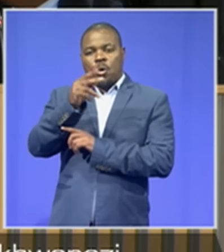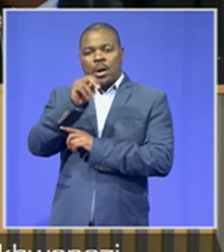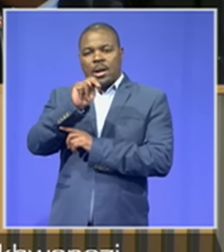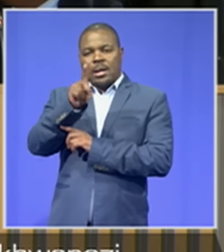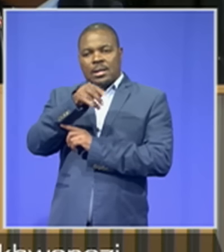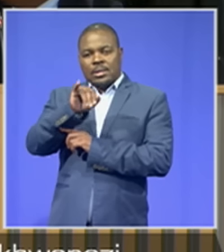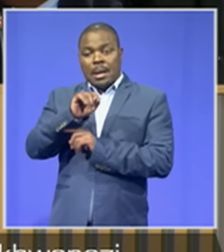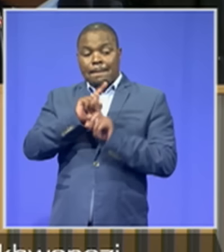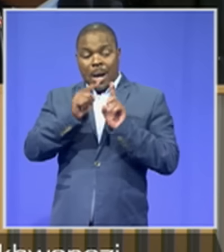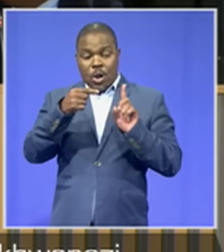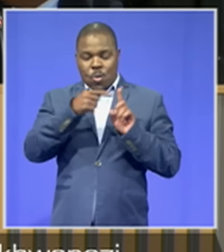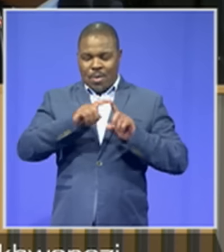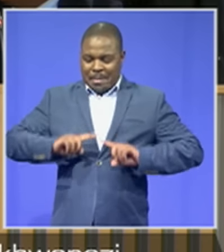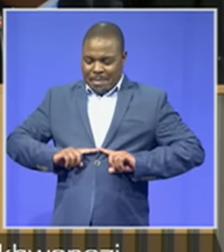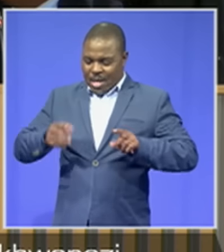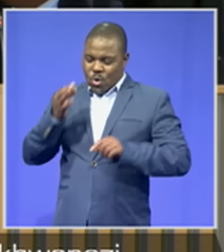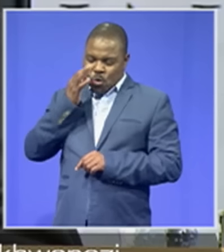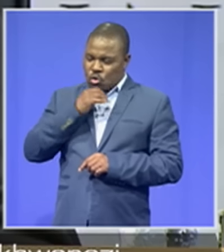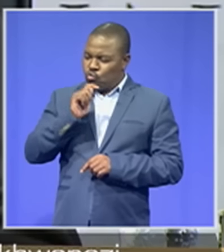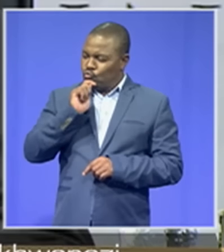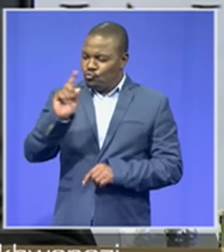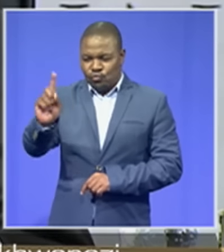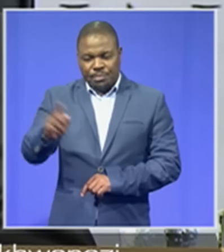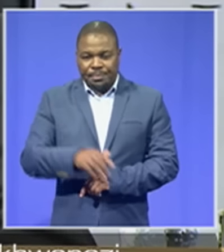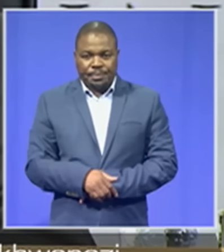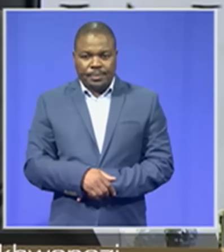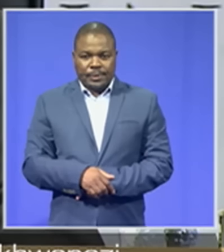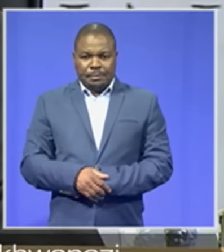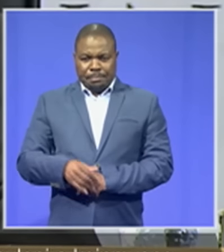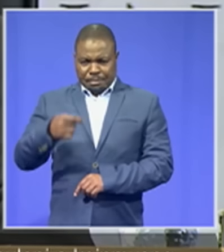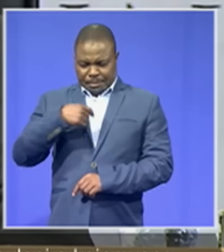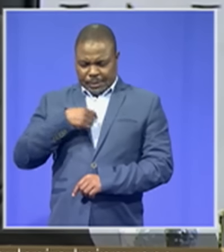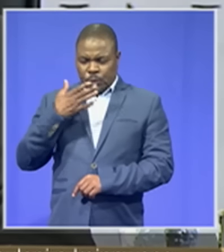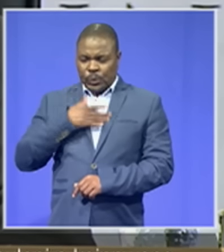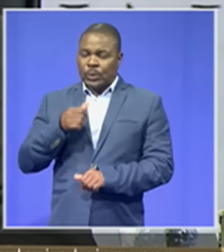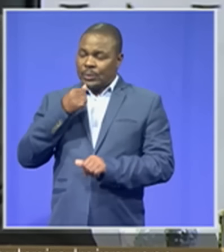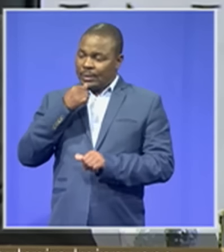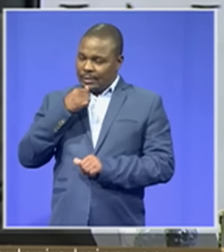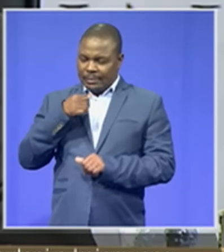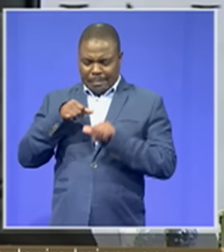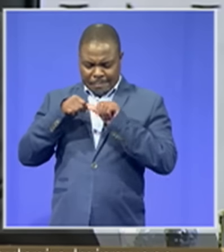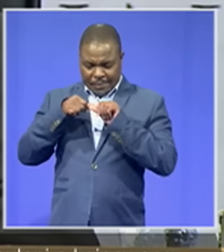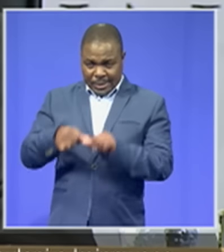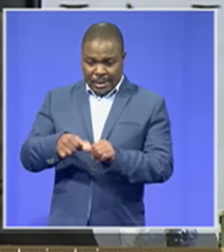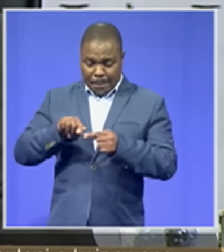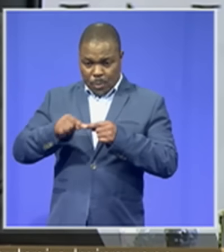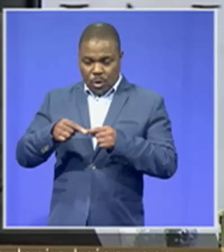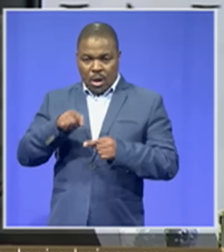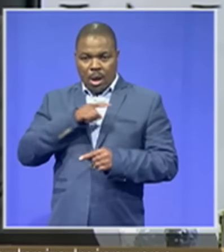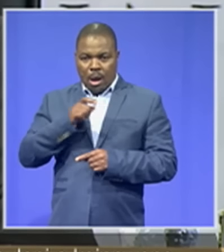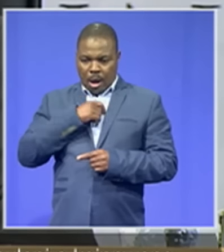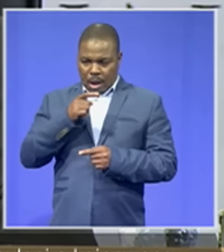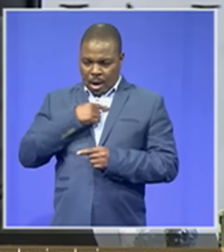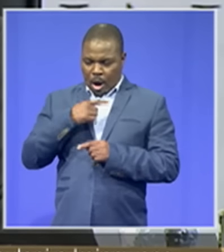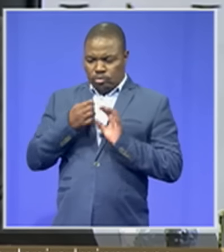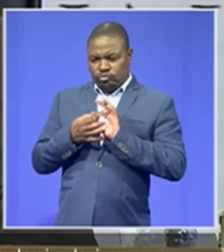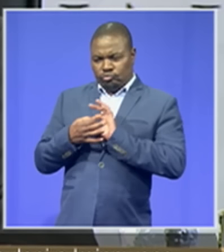eo Behari o hanana le yona. I want to emphasize the fact that there was no loyalty bonus.